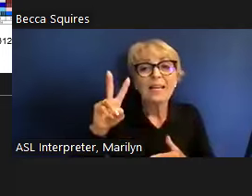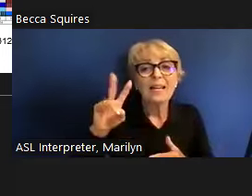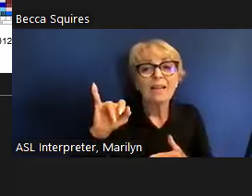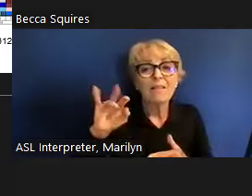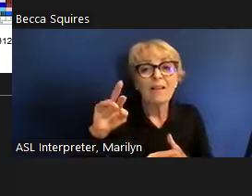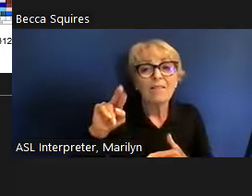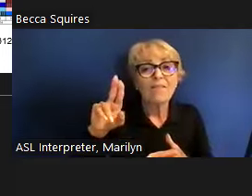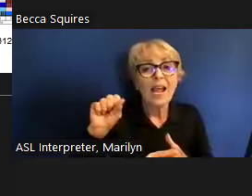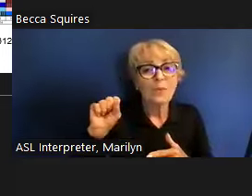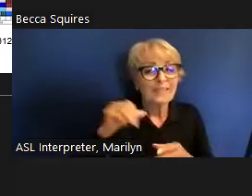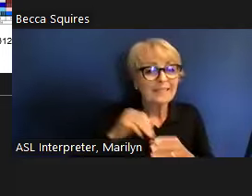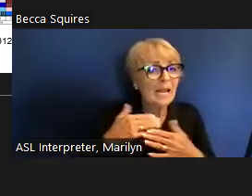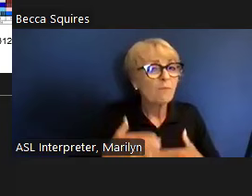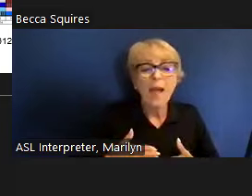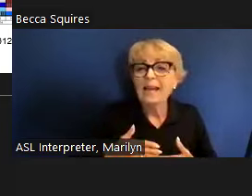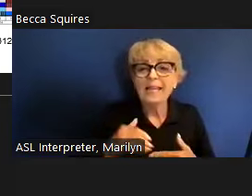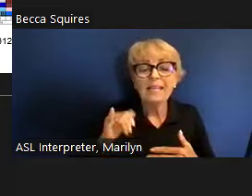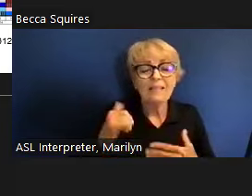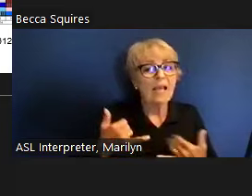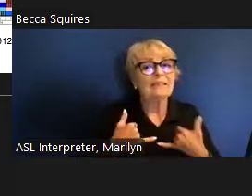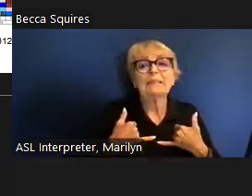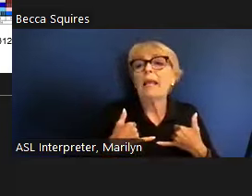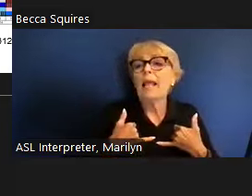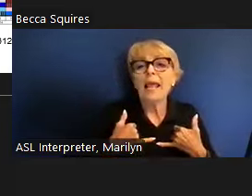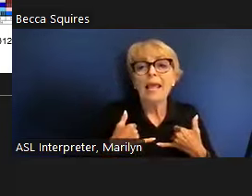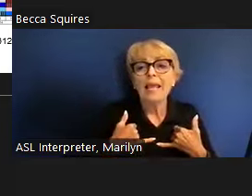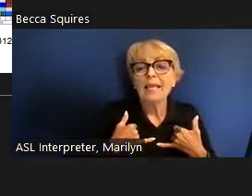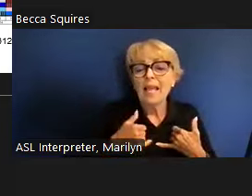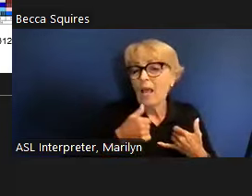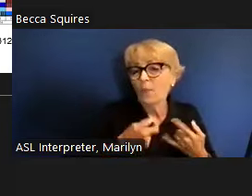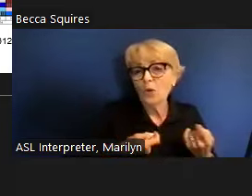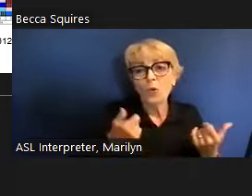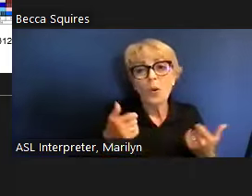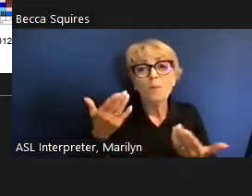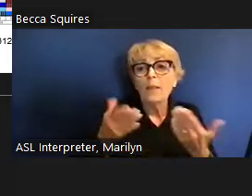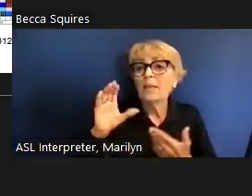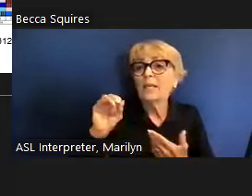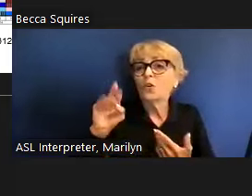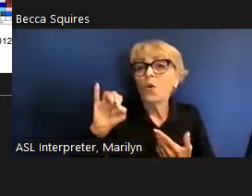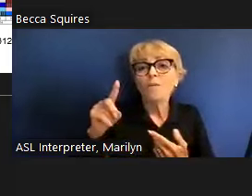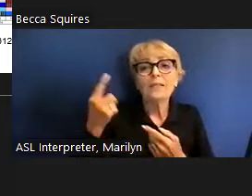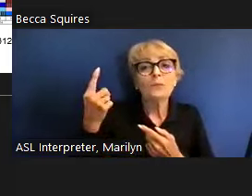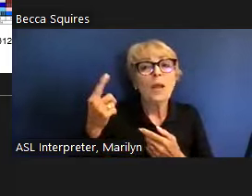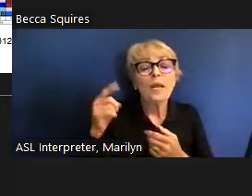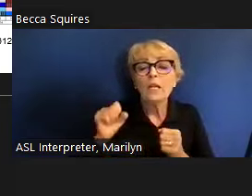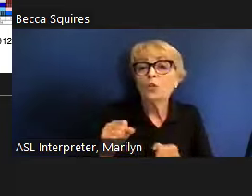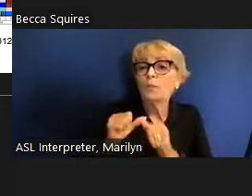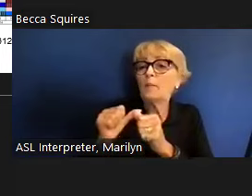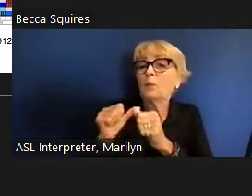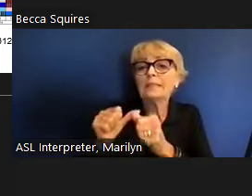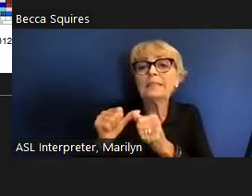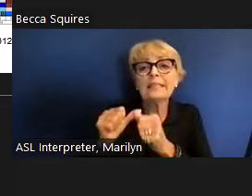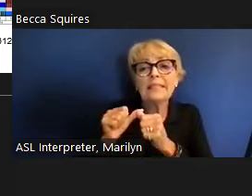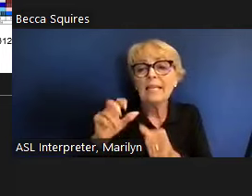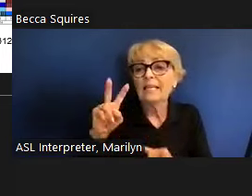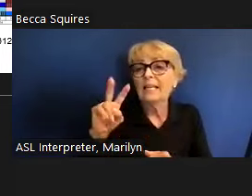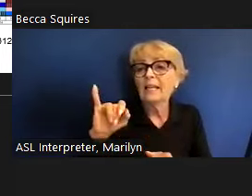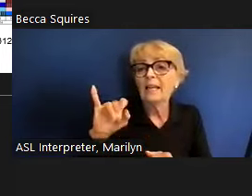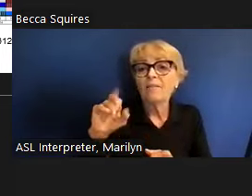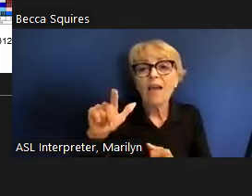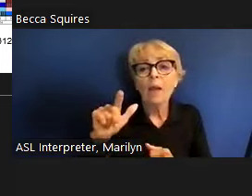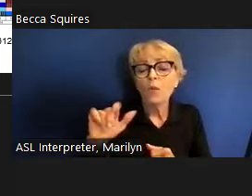body that we never get rid of. COVID could be one of them. So it could be a persistent viral infection due to the virus. It just really